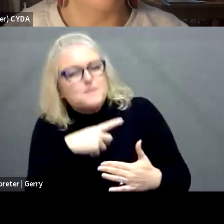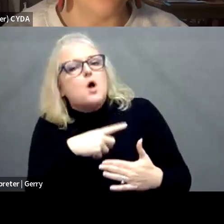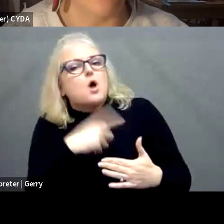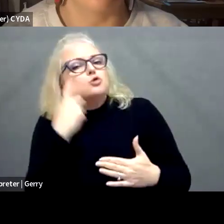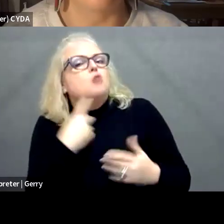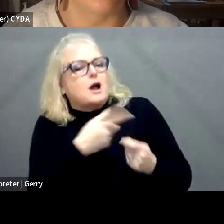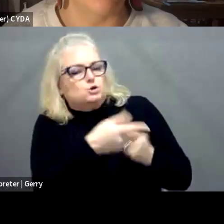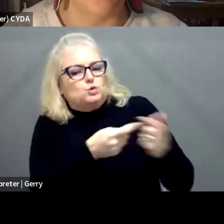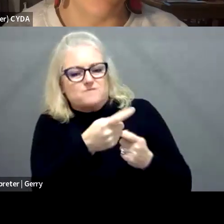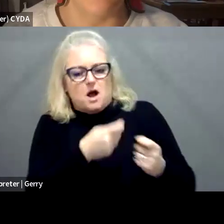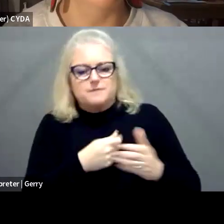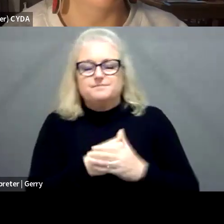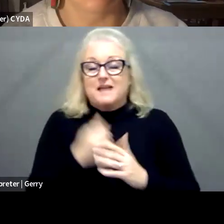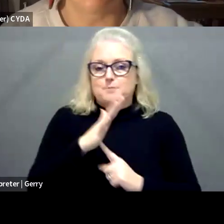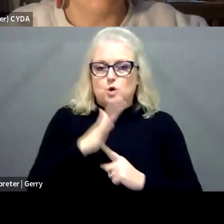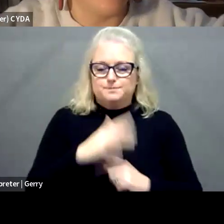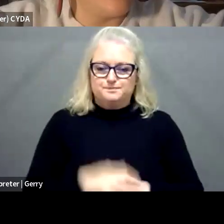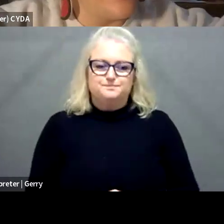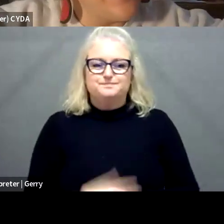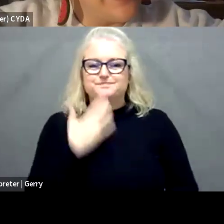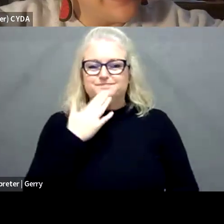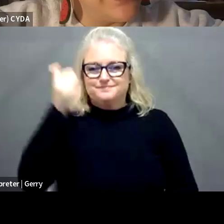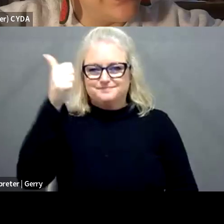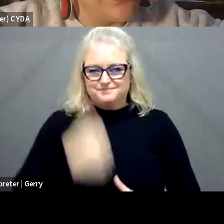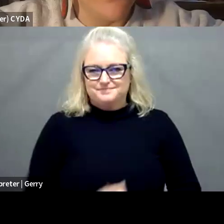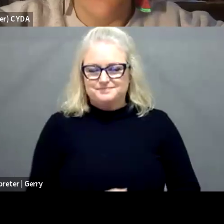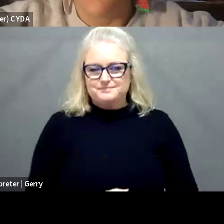marginalization as you can, is really important. Thanks.